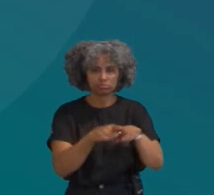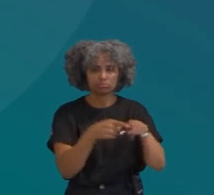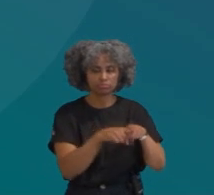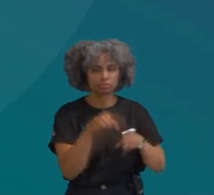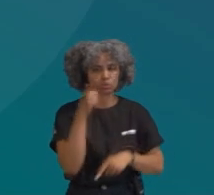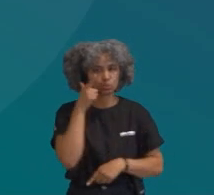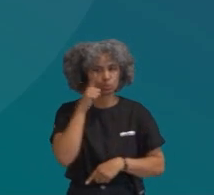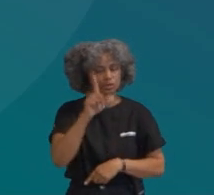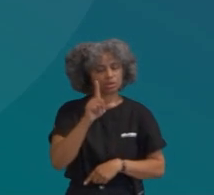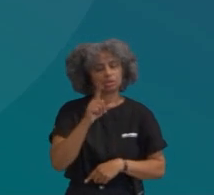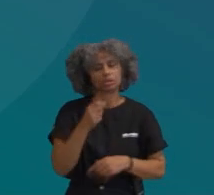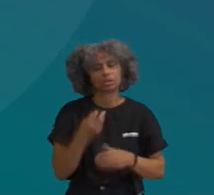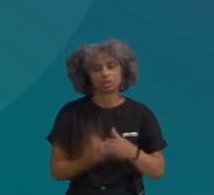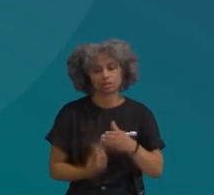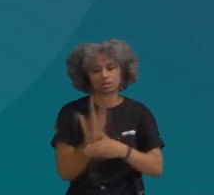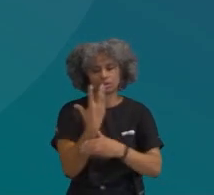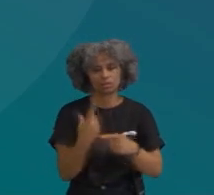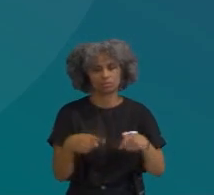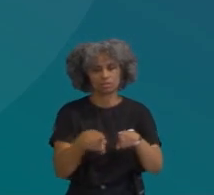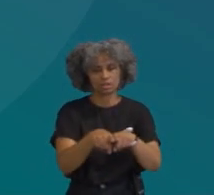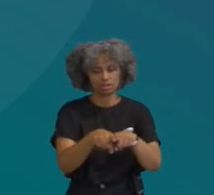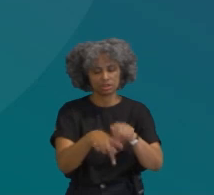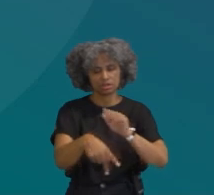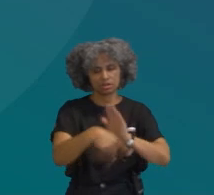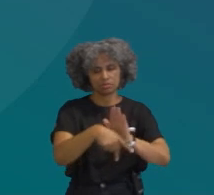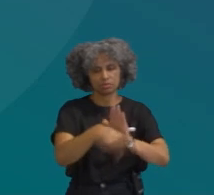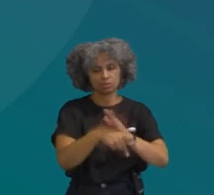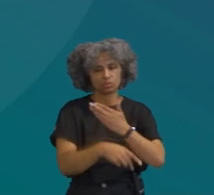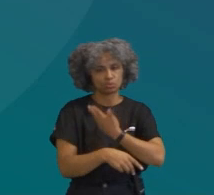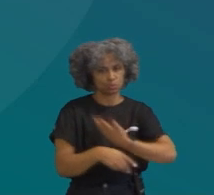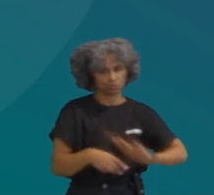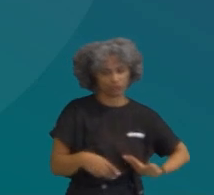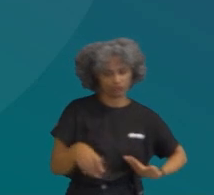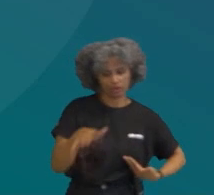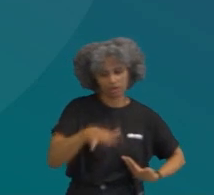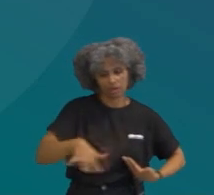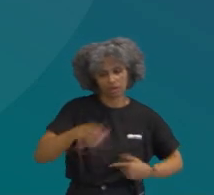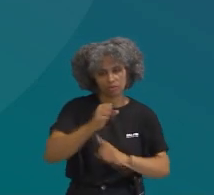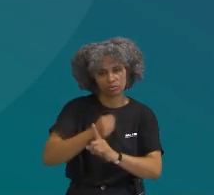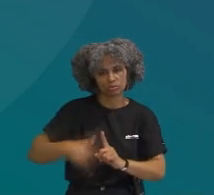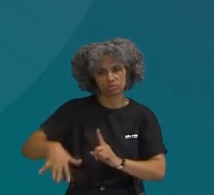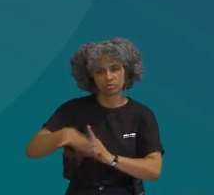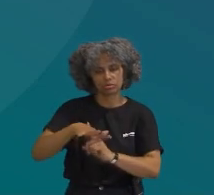the corporate, government, and citizen sector. Thank you.